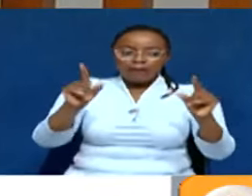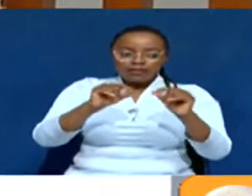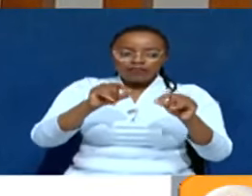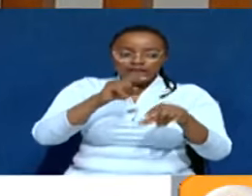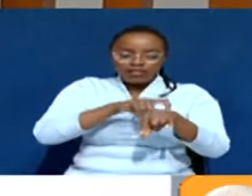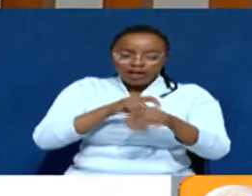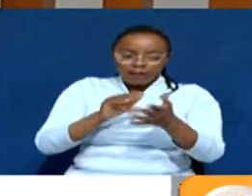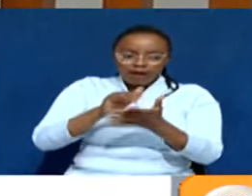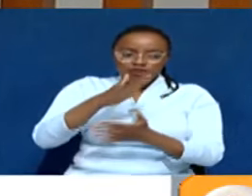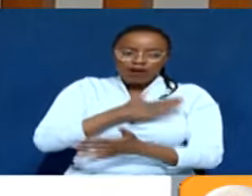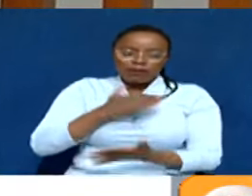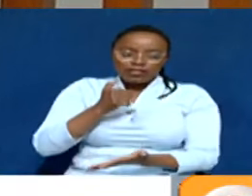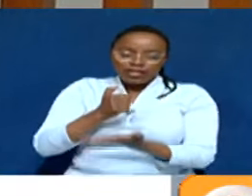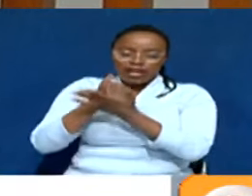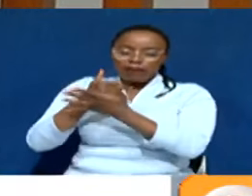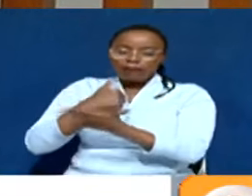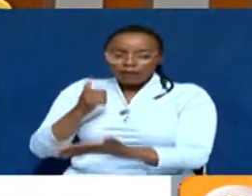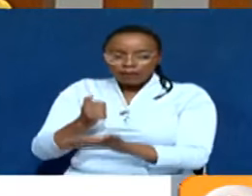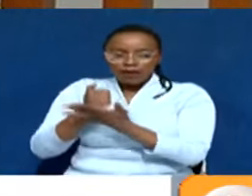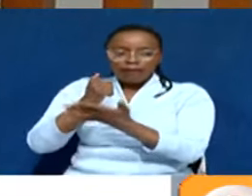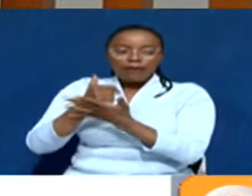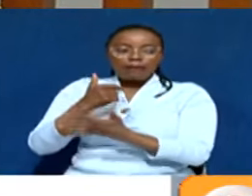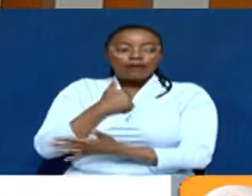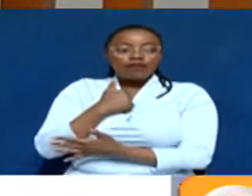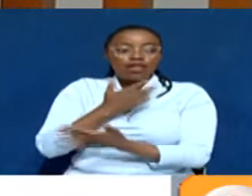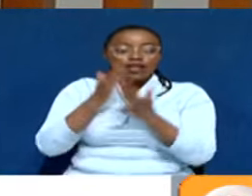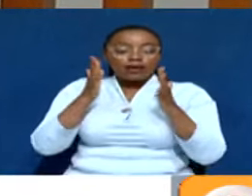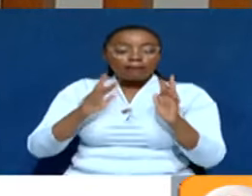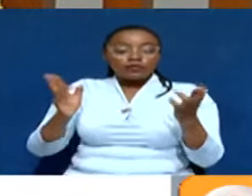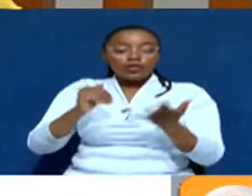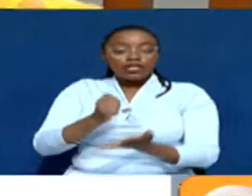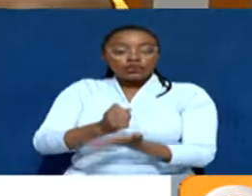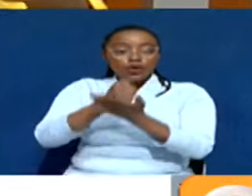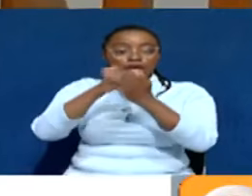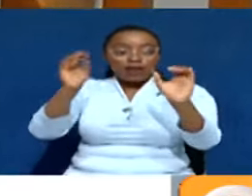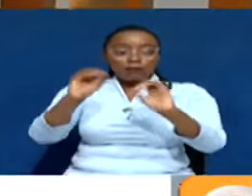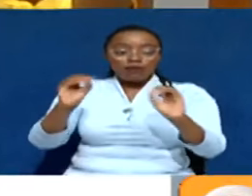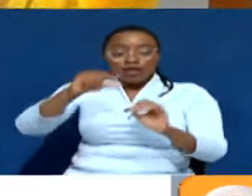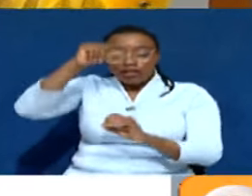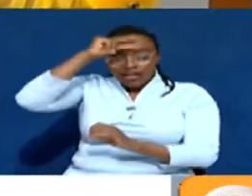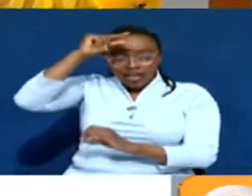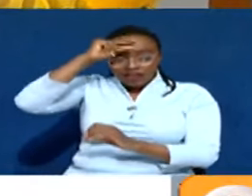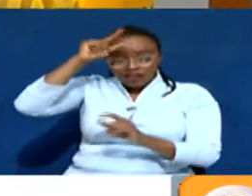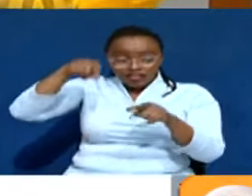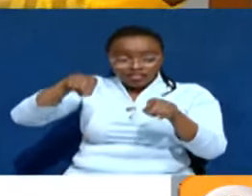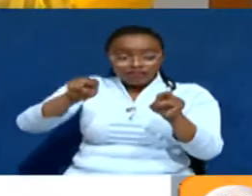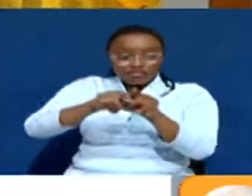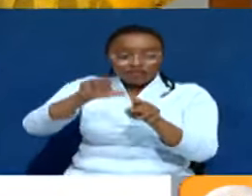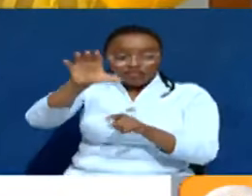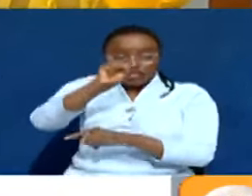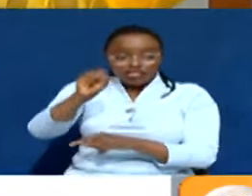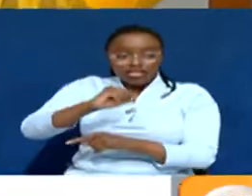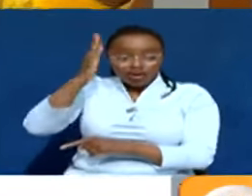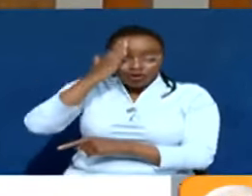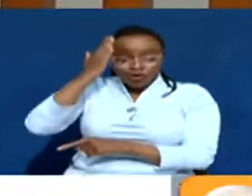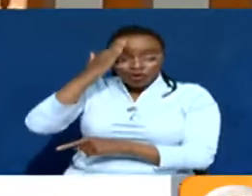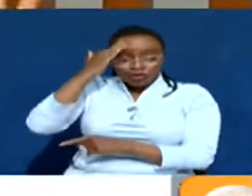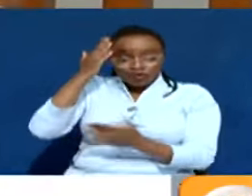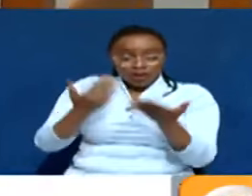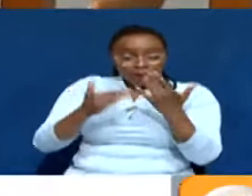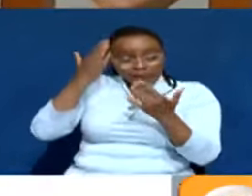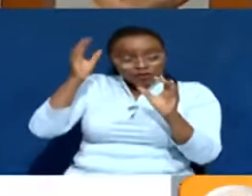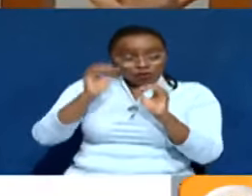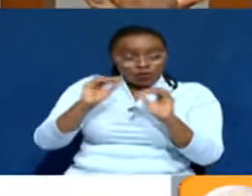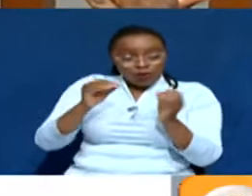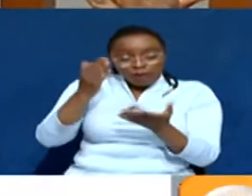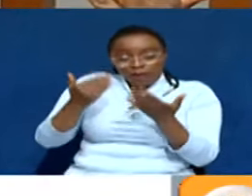mtu ametuma, nisaidieni, nisaidieni. There is nobody to help. And the government, the CS knows. Maybe